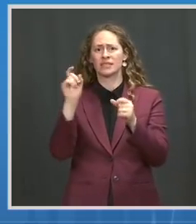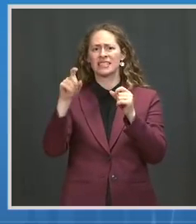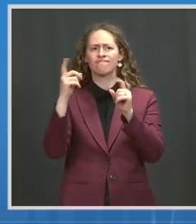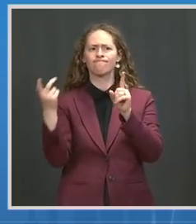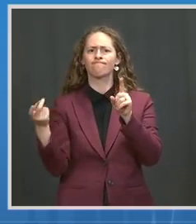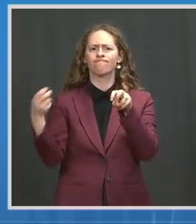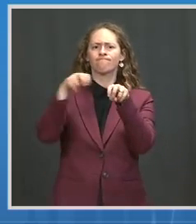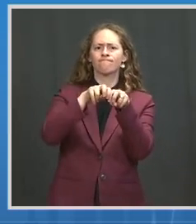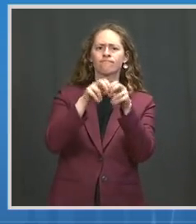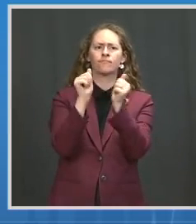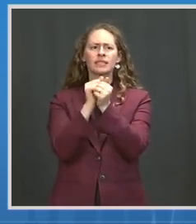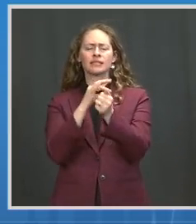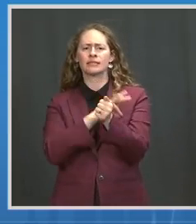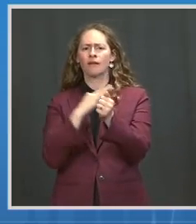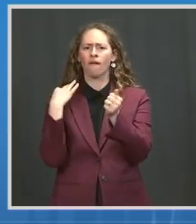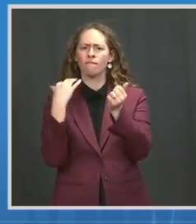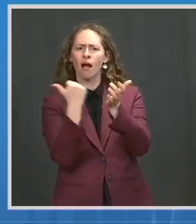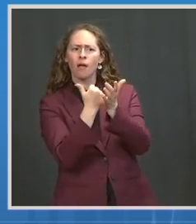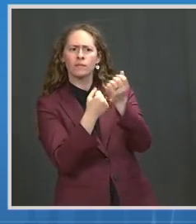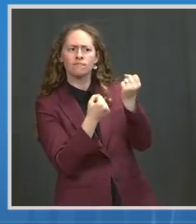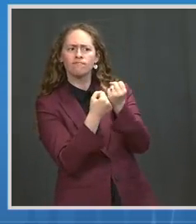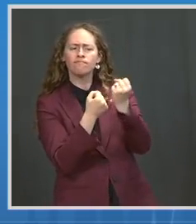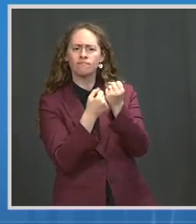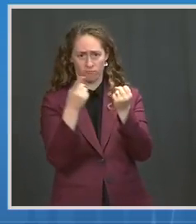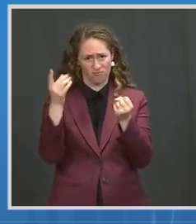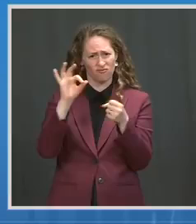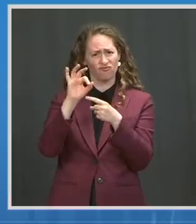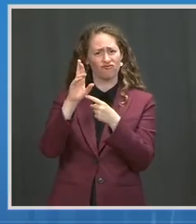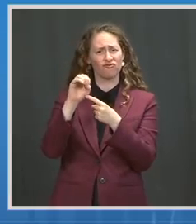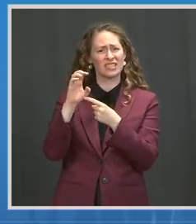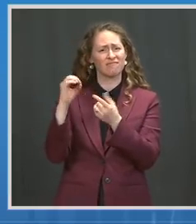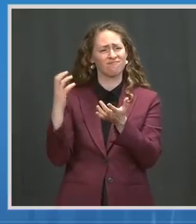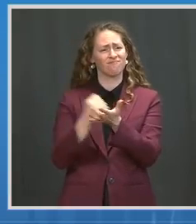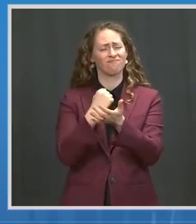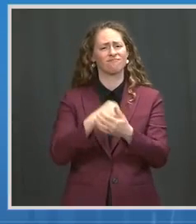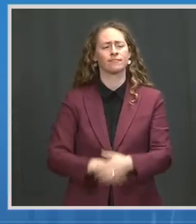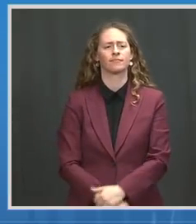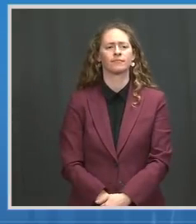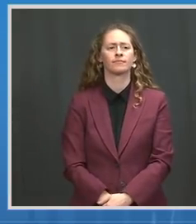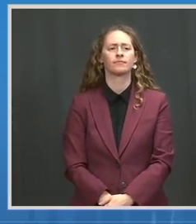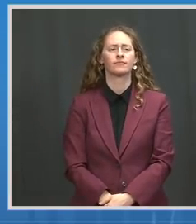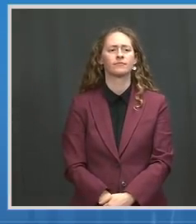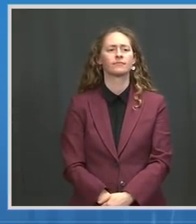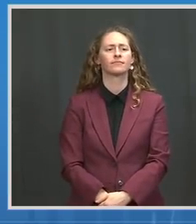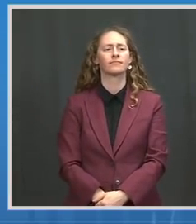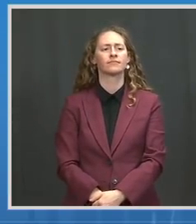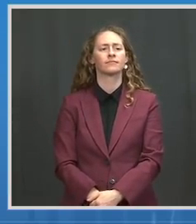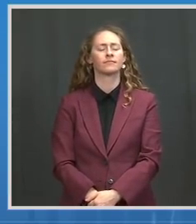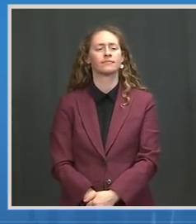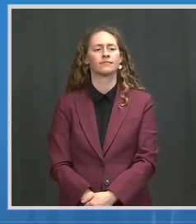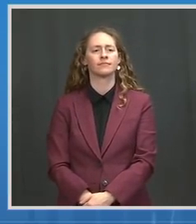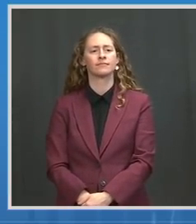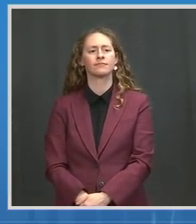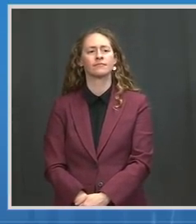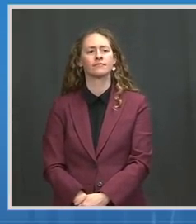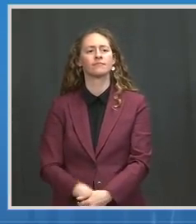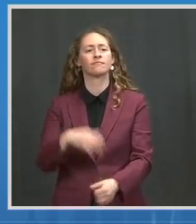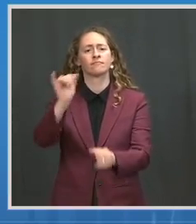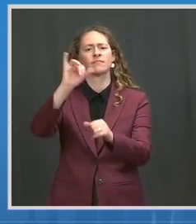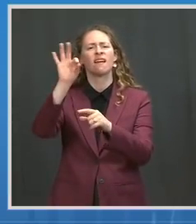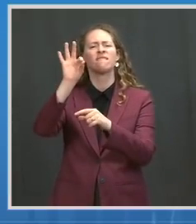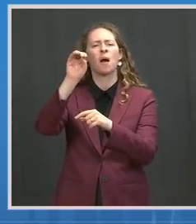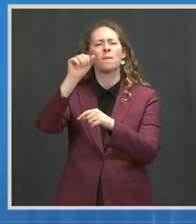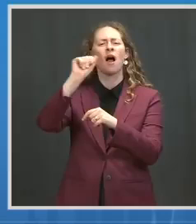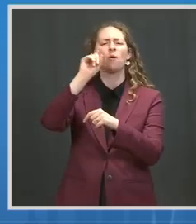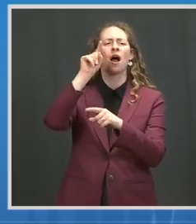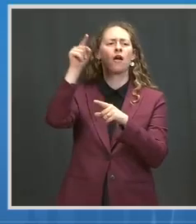in Colorado has offered free bus rides for all residents to the FEMA Community Vaccination Center at the Colorado State Fairgrounds.